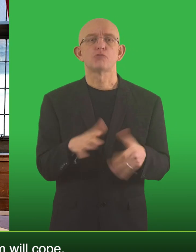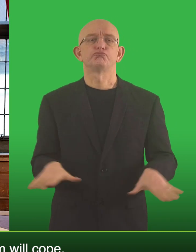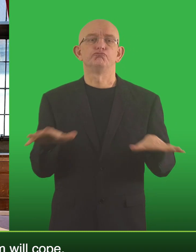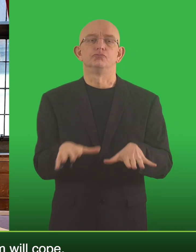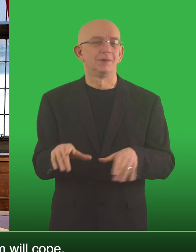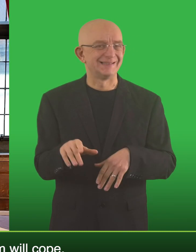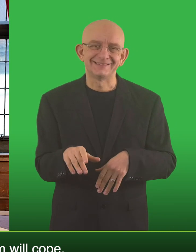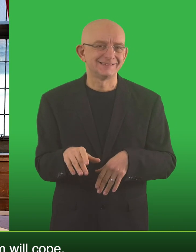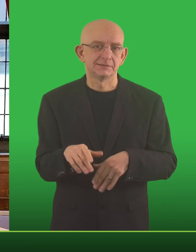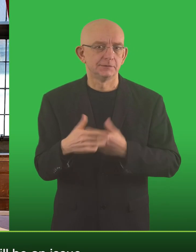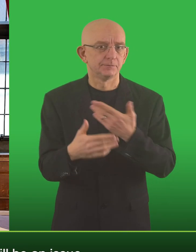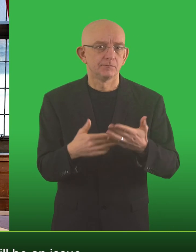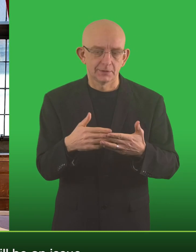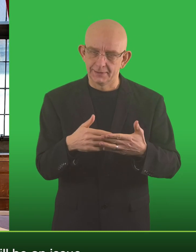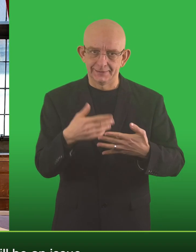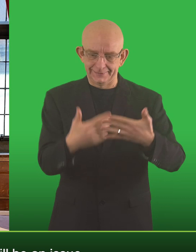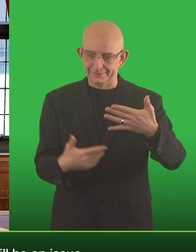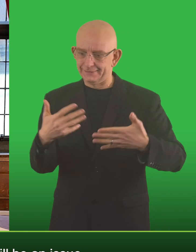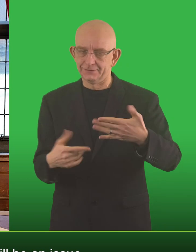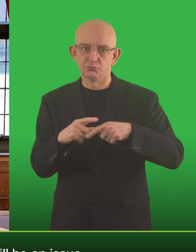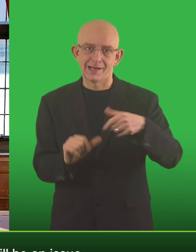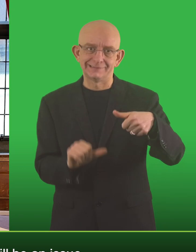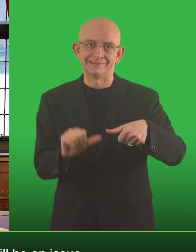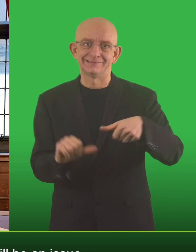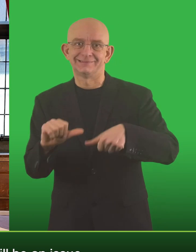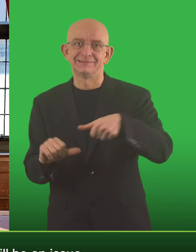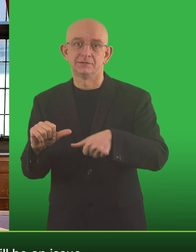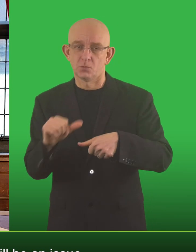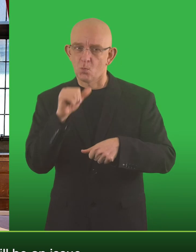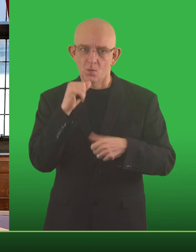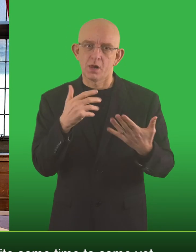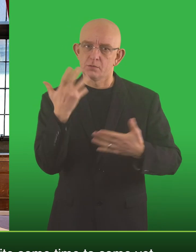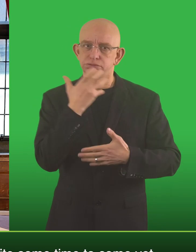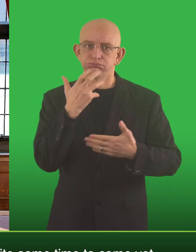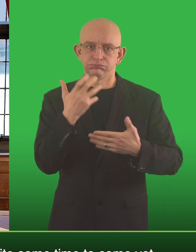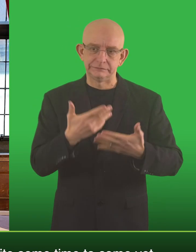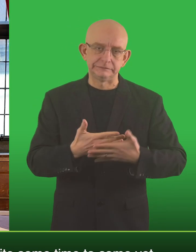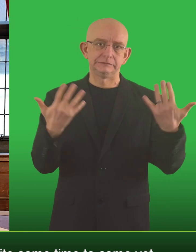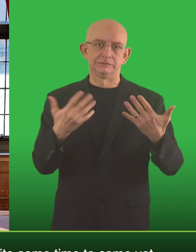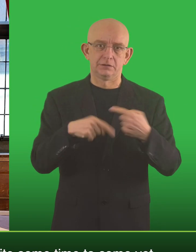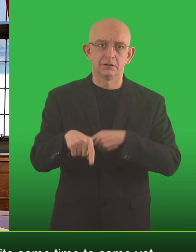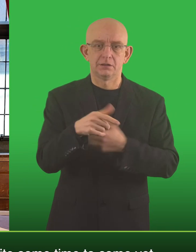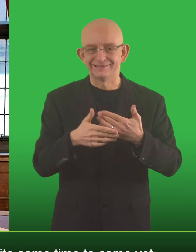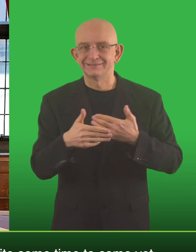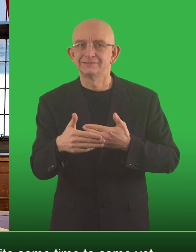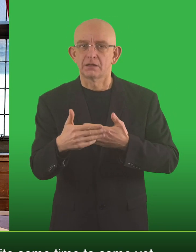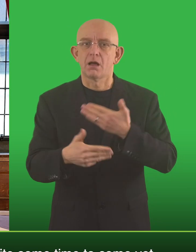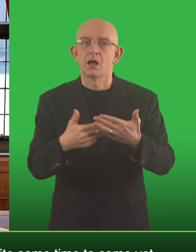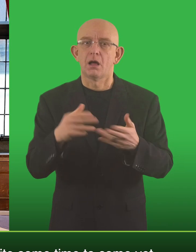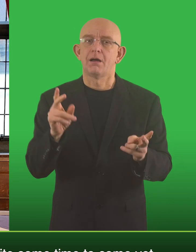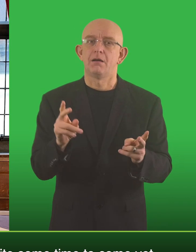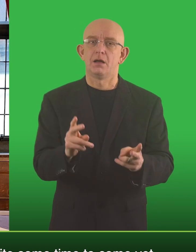but without much spare capacity. So as I say, clearing the backlog will be an issue. It's going to be around for quite